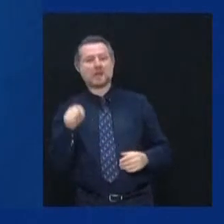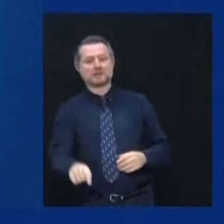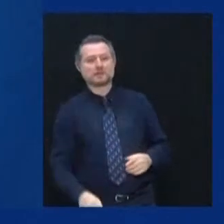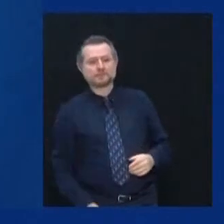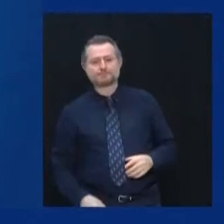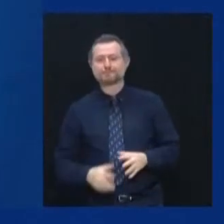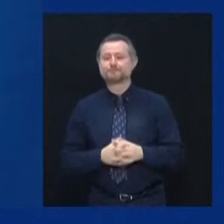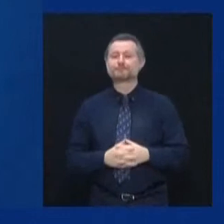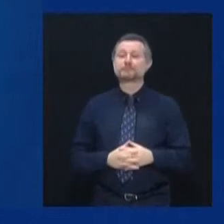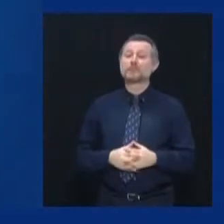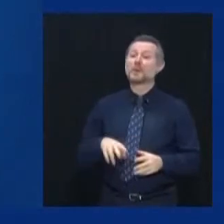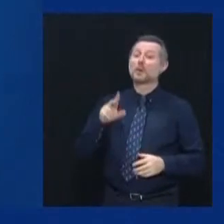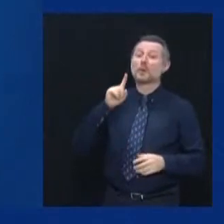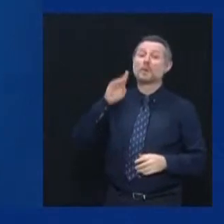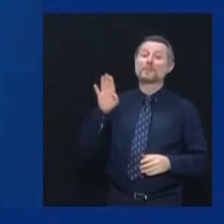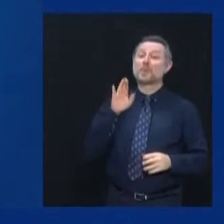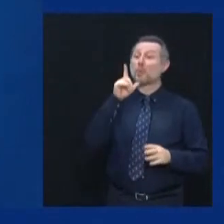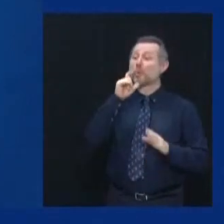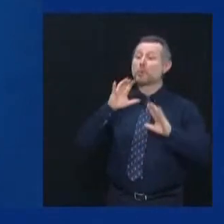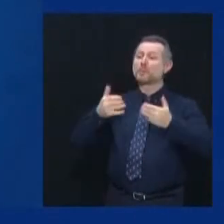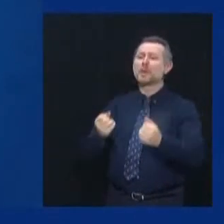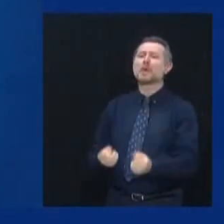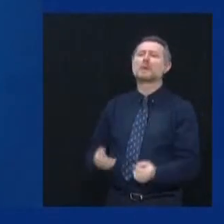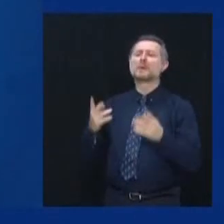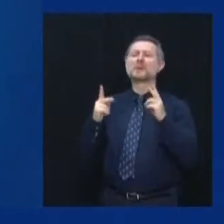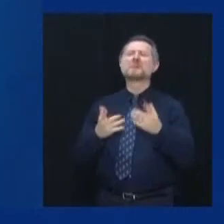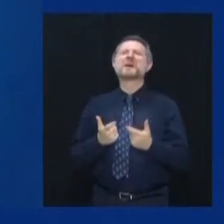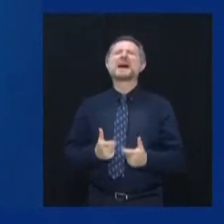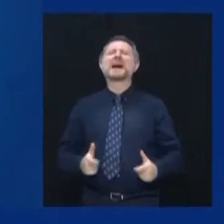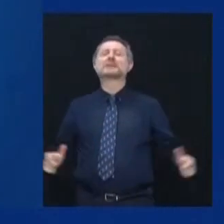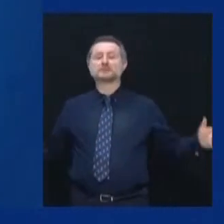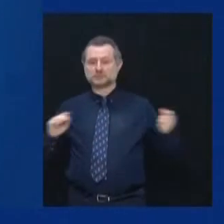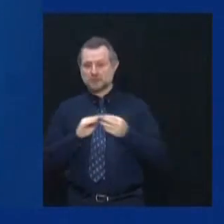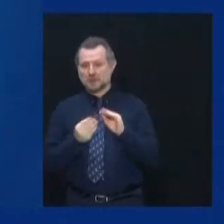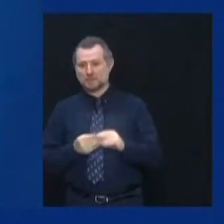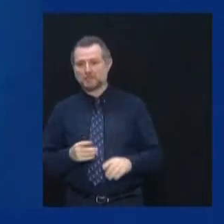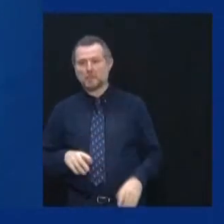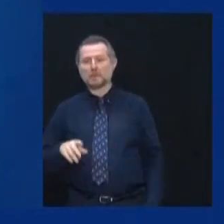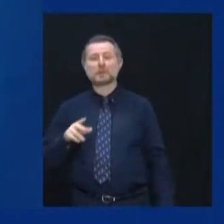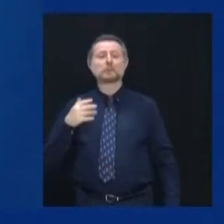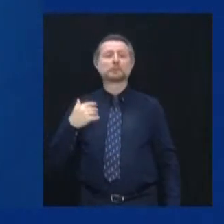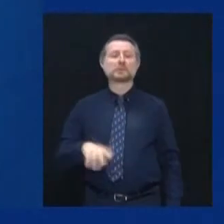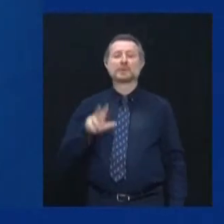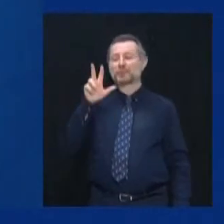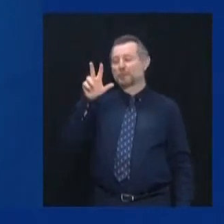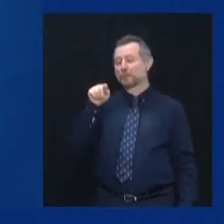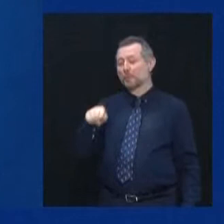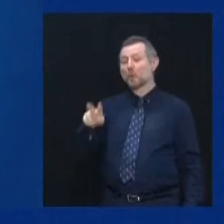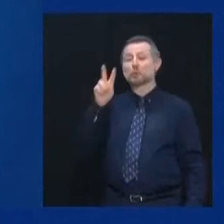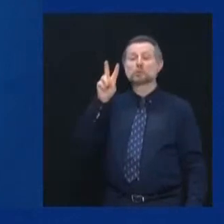1B is a very large group, 3.2 million New Yorkers in 1B.